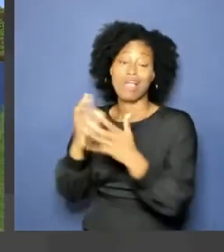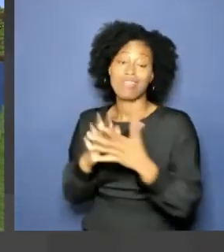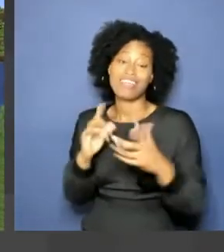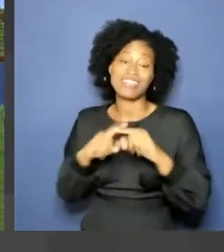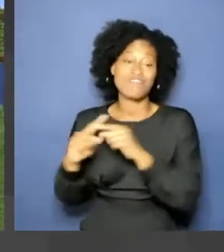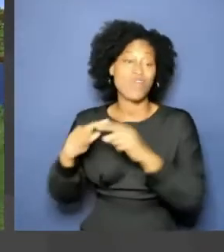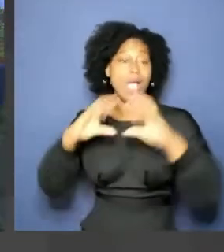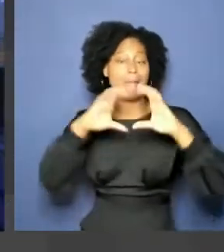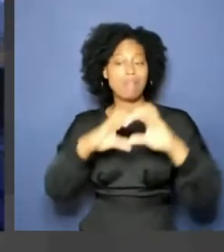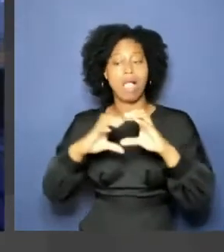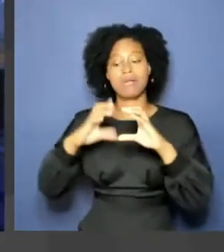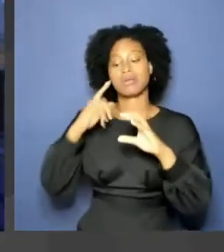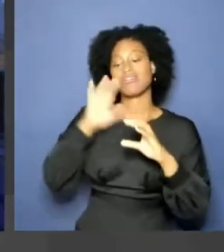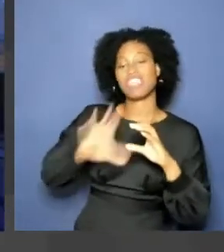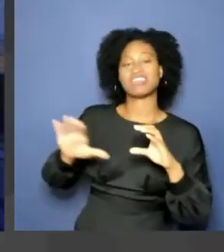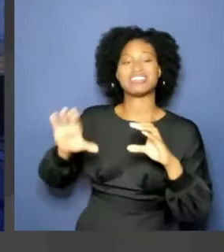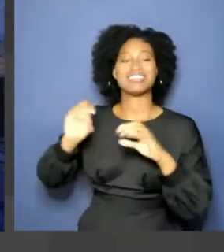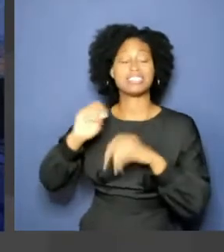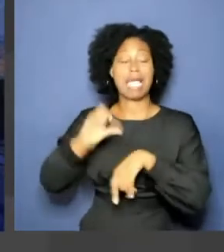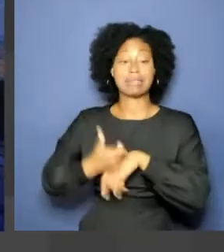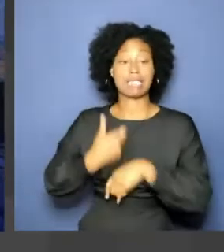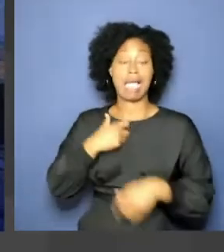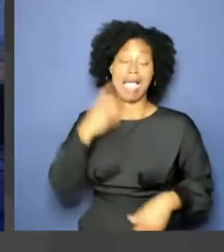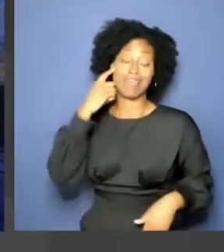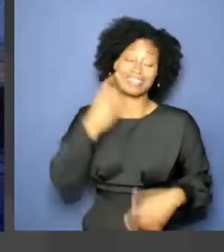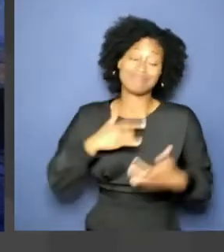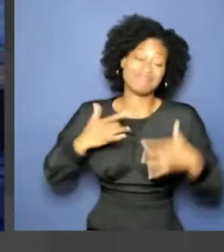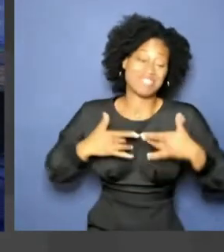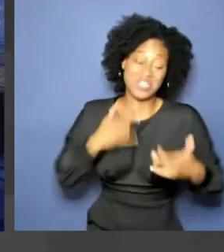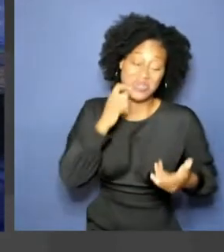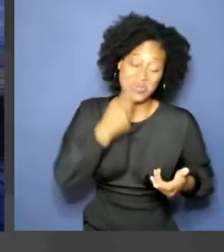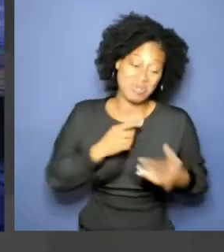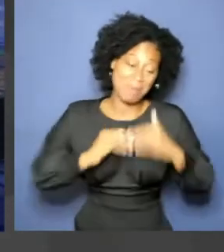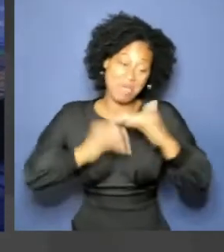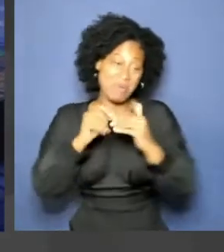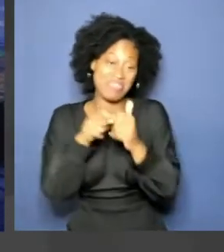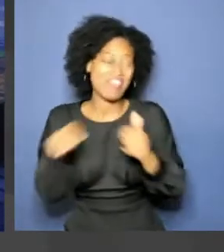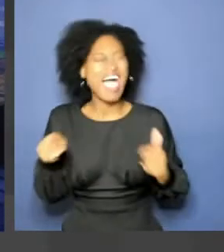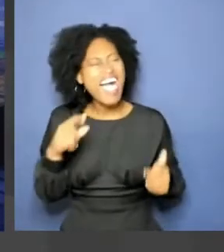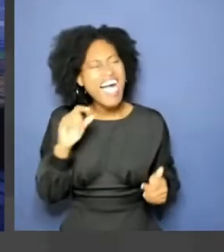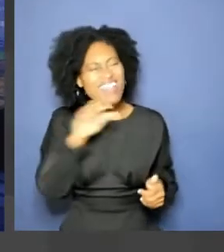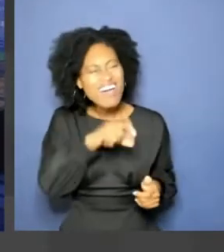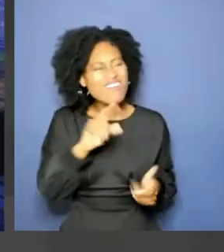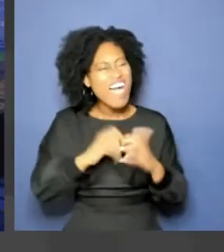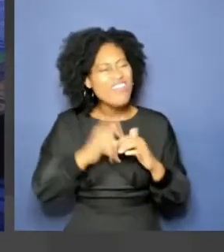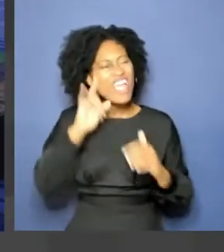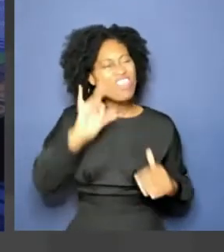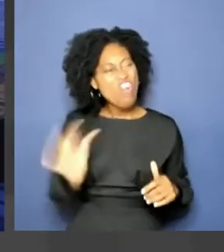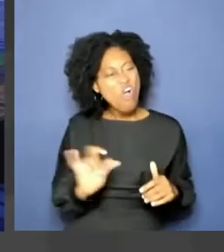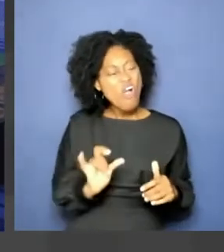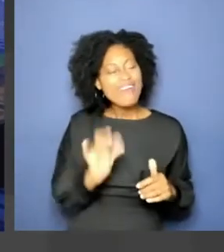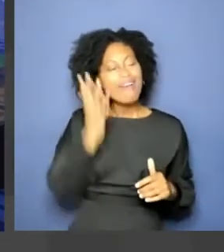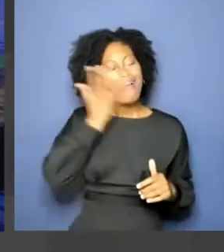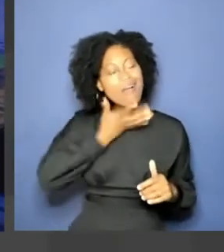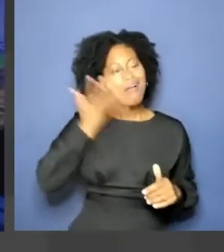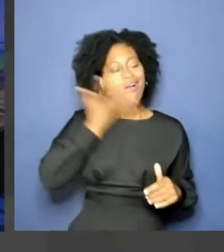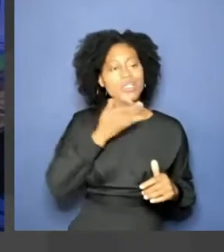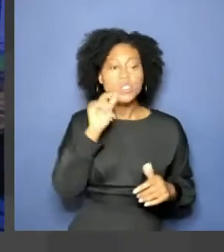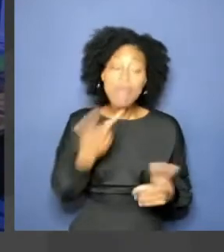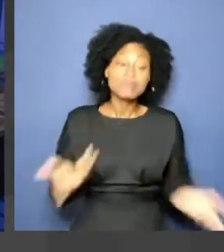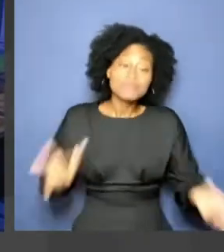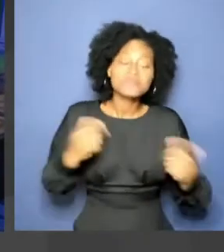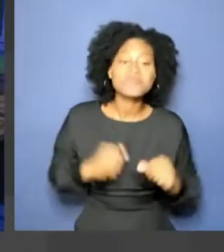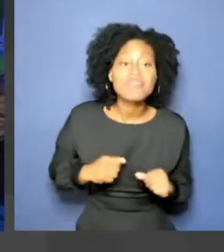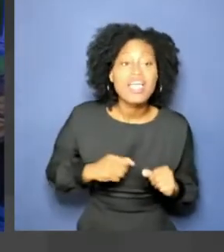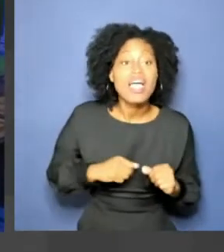build with them. I just love the look of them. They're awesome. So beautiful. We have a creator question for the two of